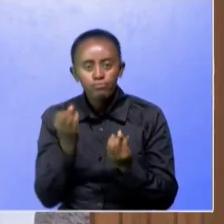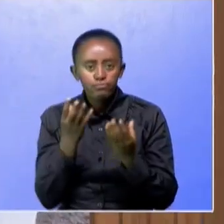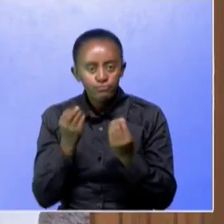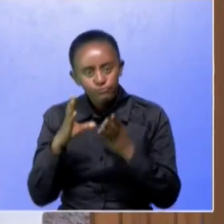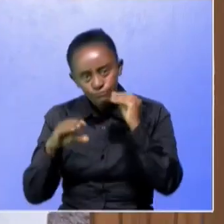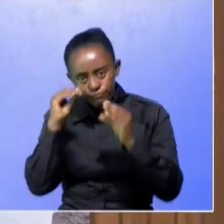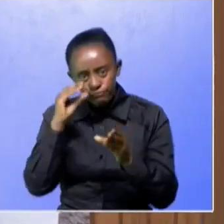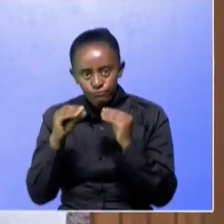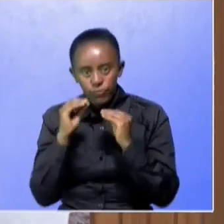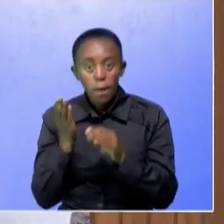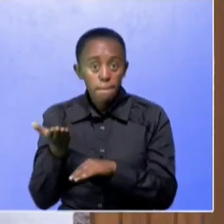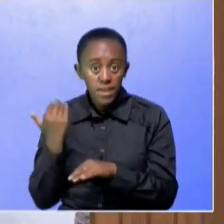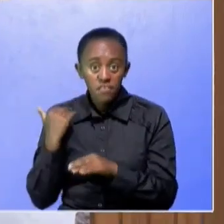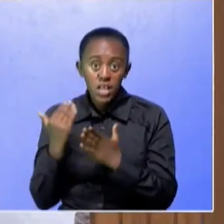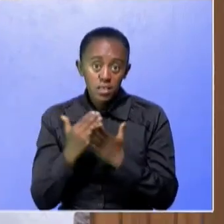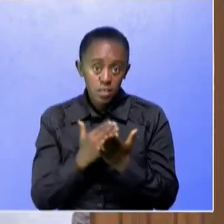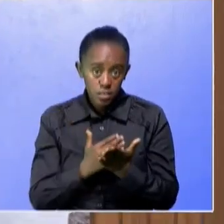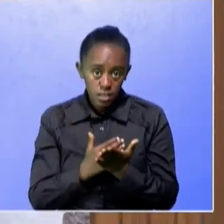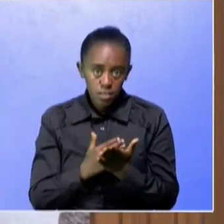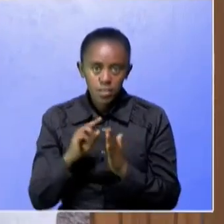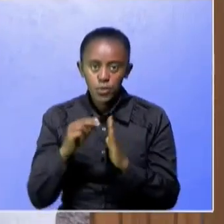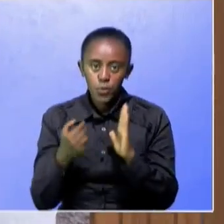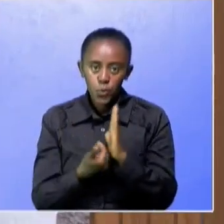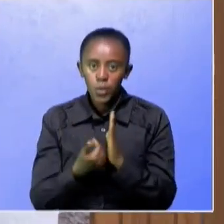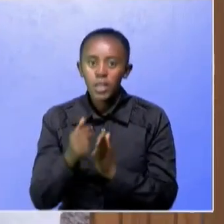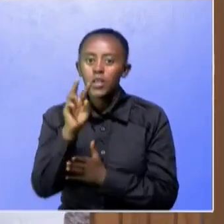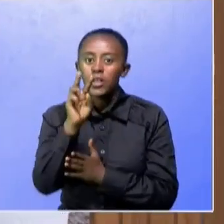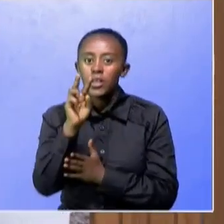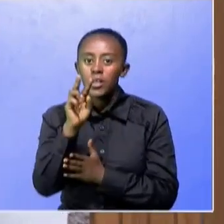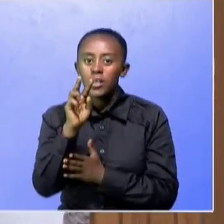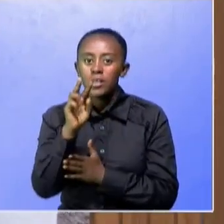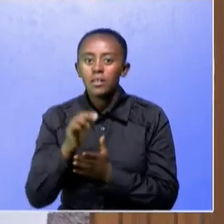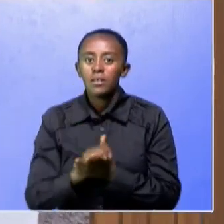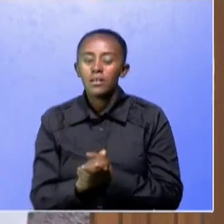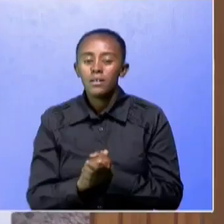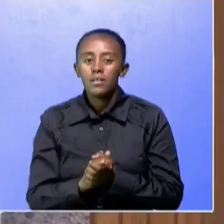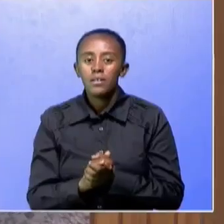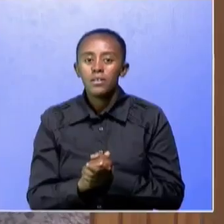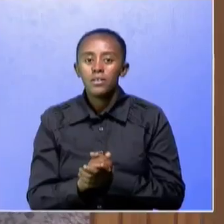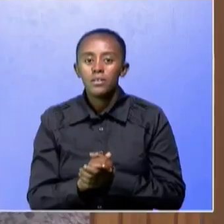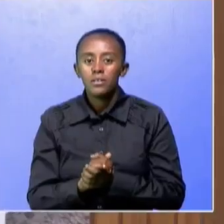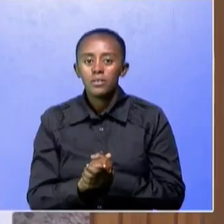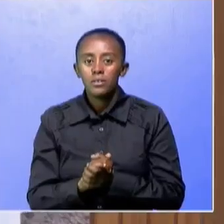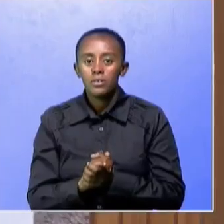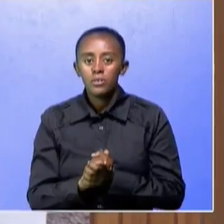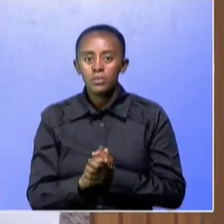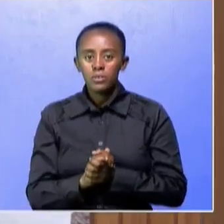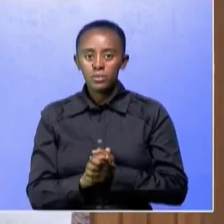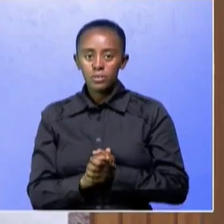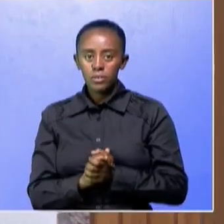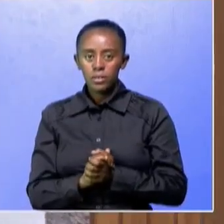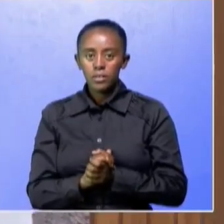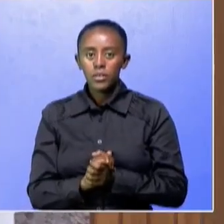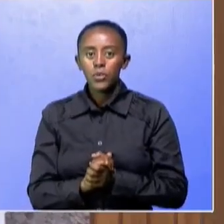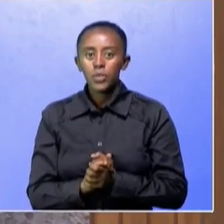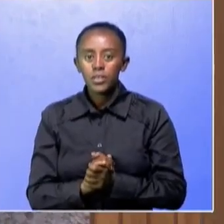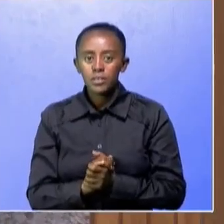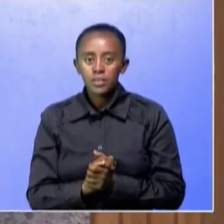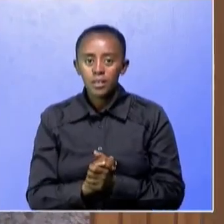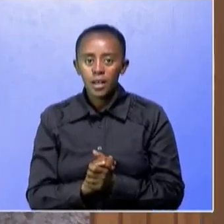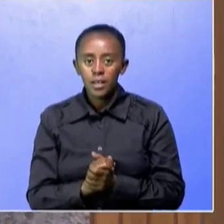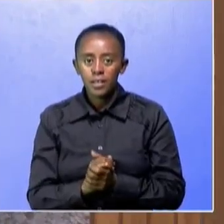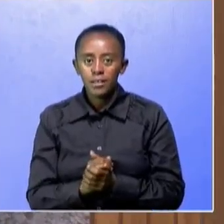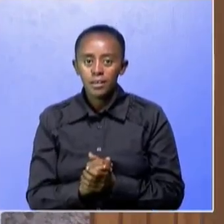previous lesson, that was Unit 27, that was the part of the grammar. Now we are welcome to go to, that